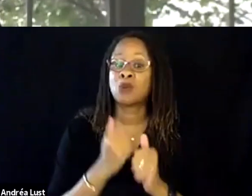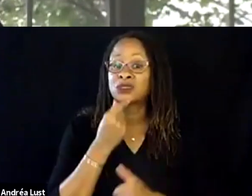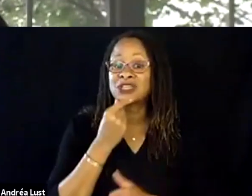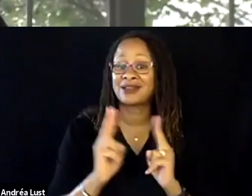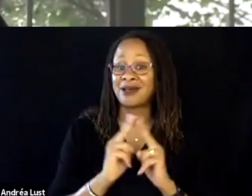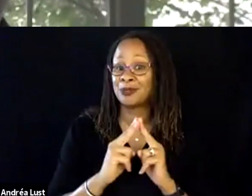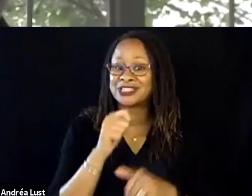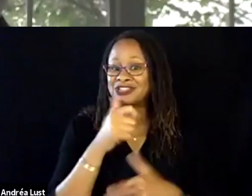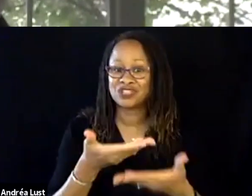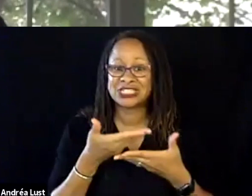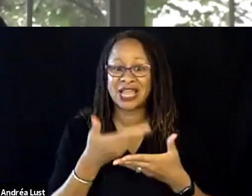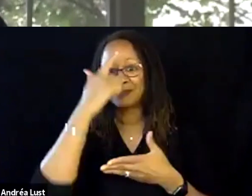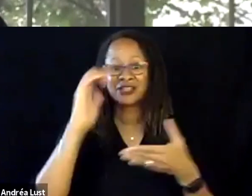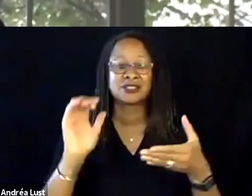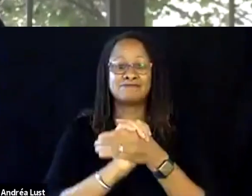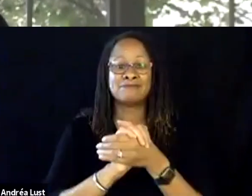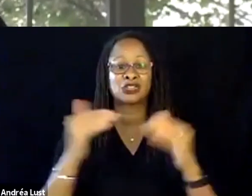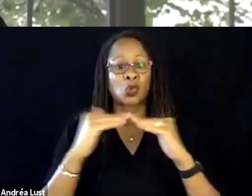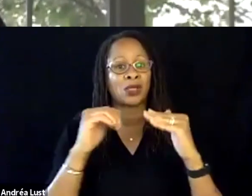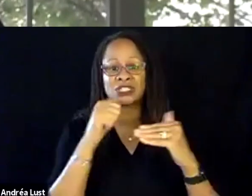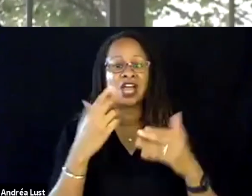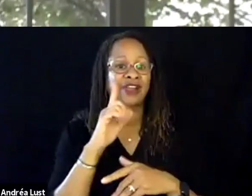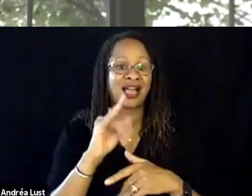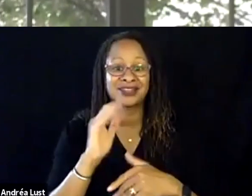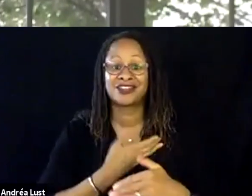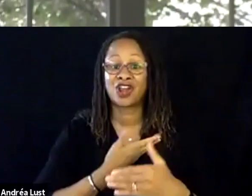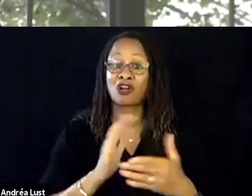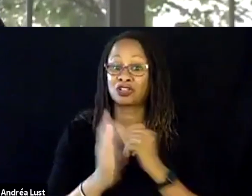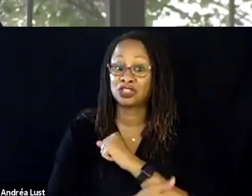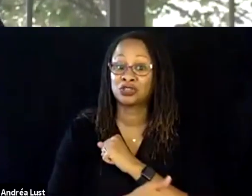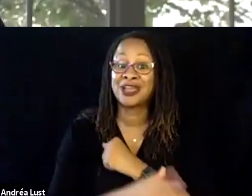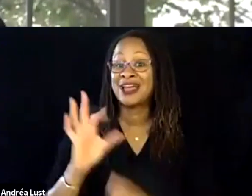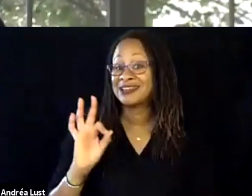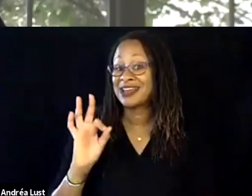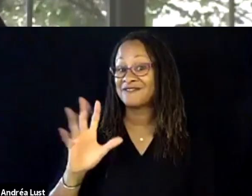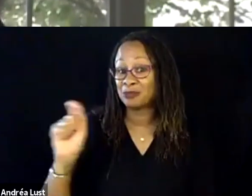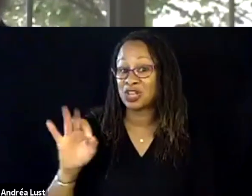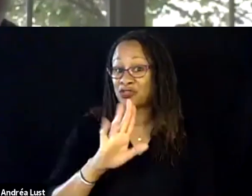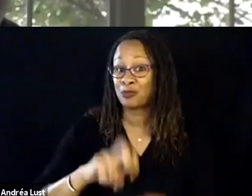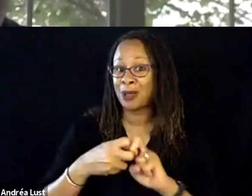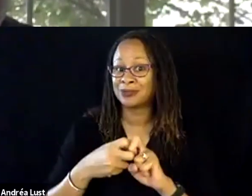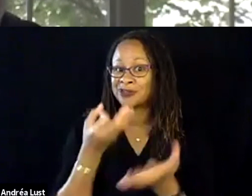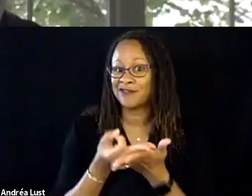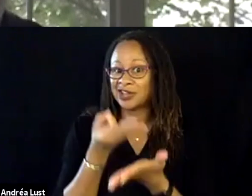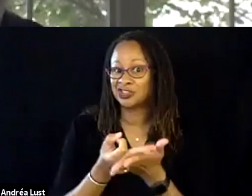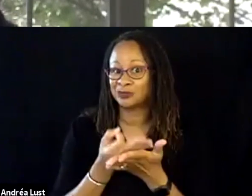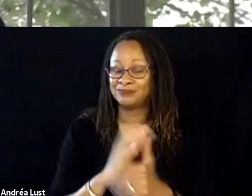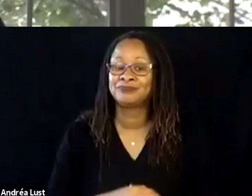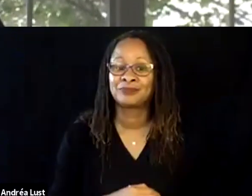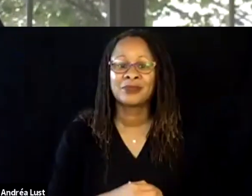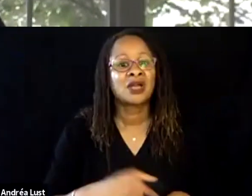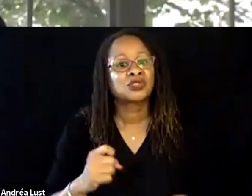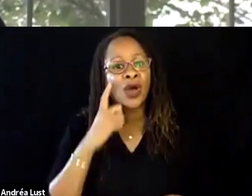marriage equality was not a reality in our country. And about 90% of those issues were financial. And so I thought, well, could I put together a